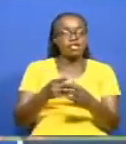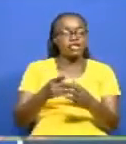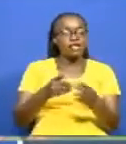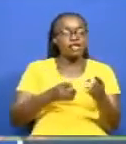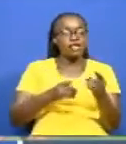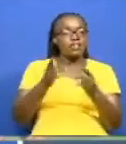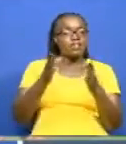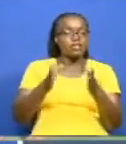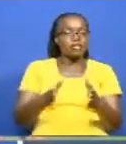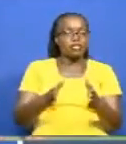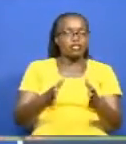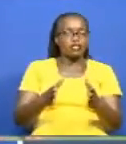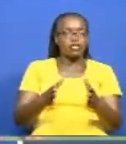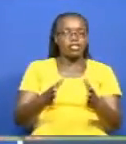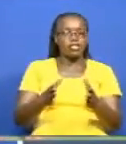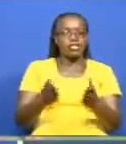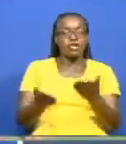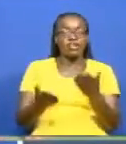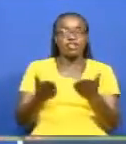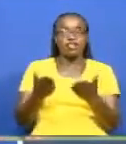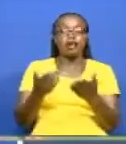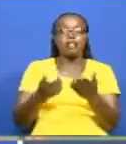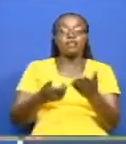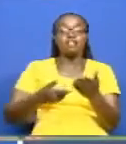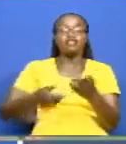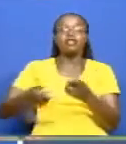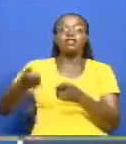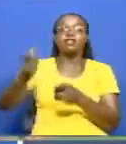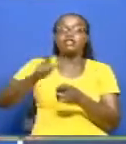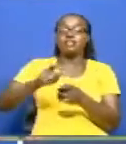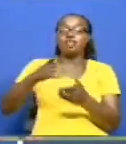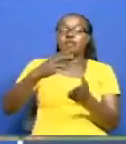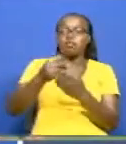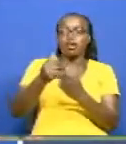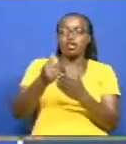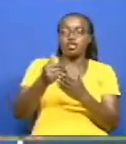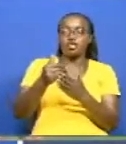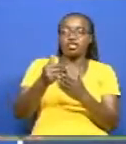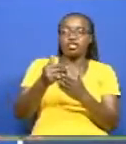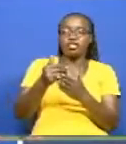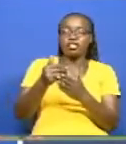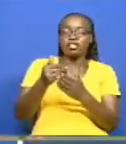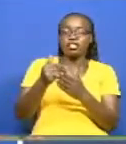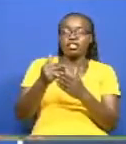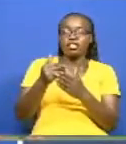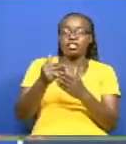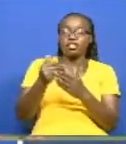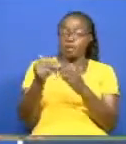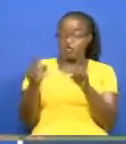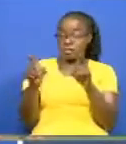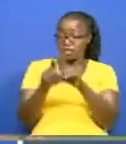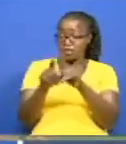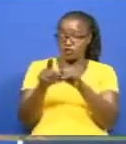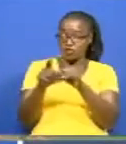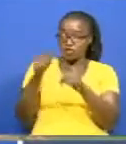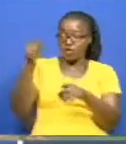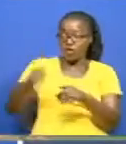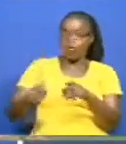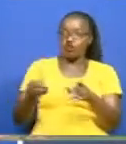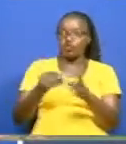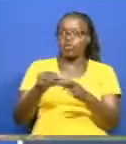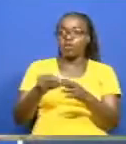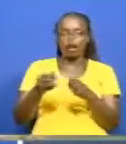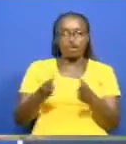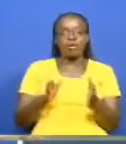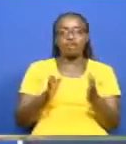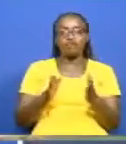buyer is forced to either increase his money to mirror that is what is in the auction, or allows